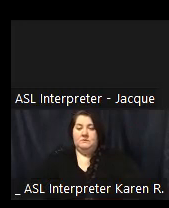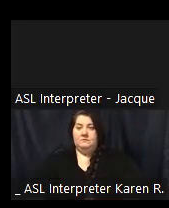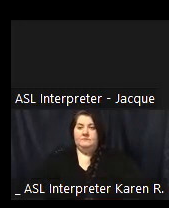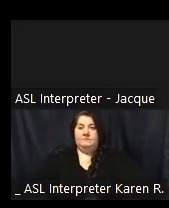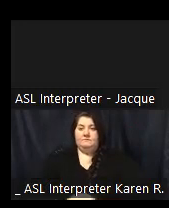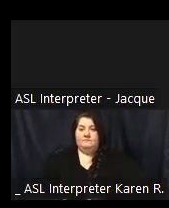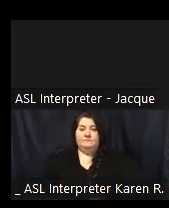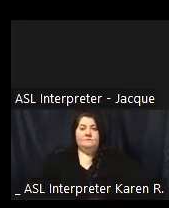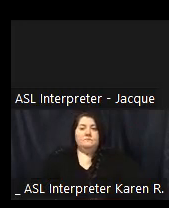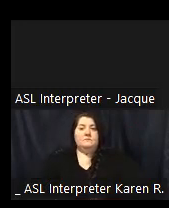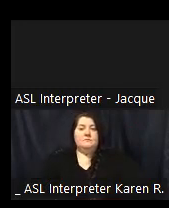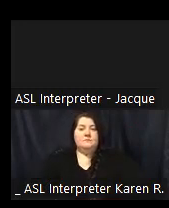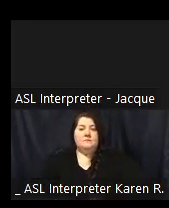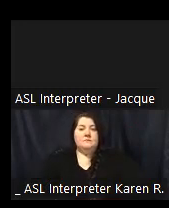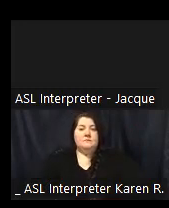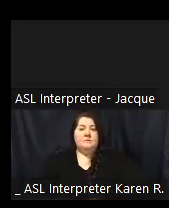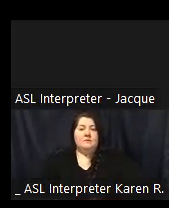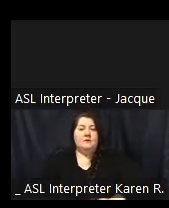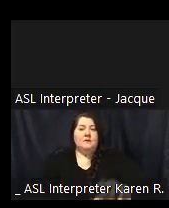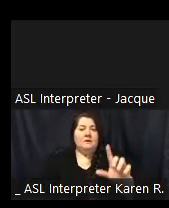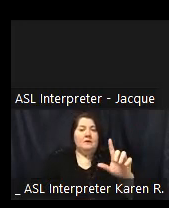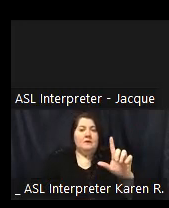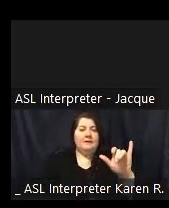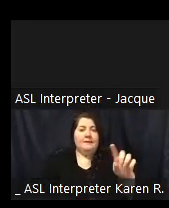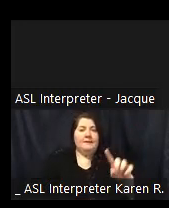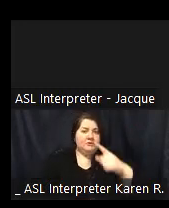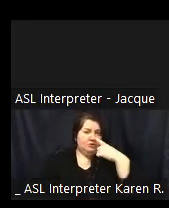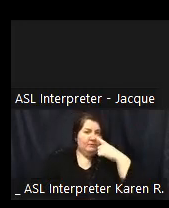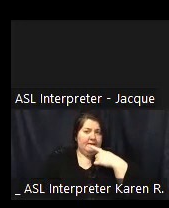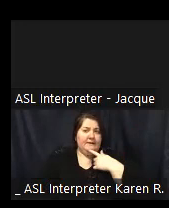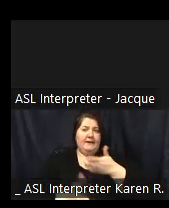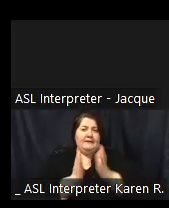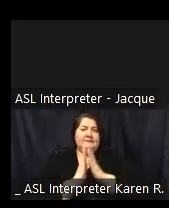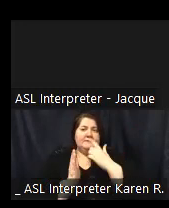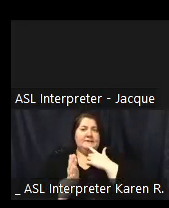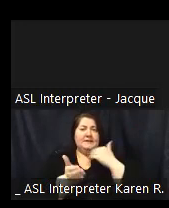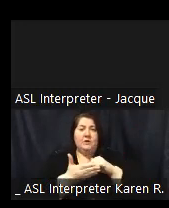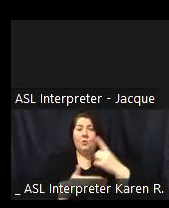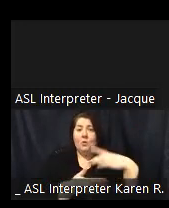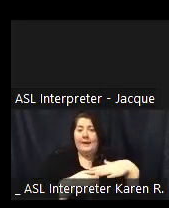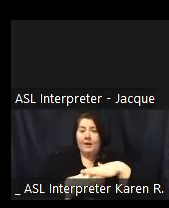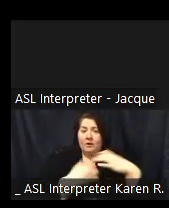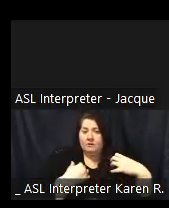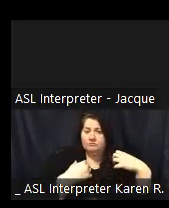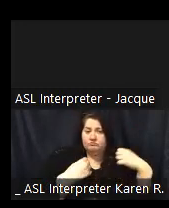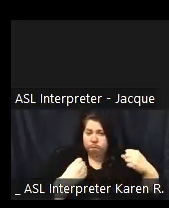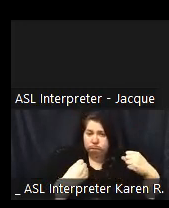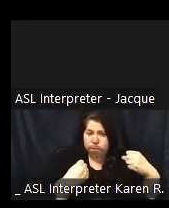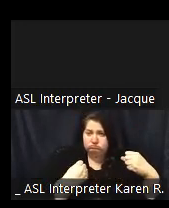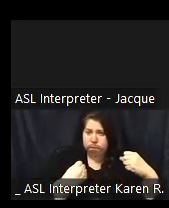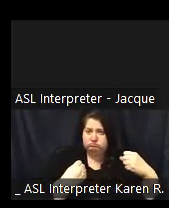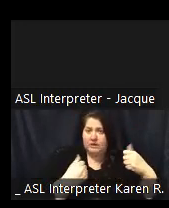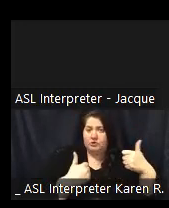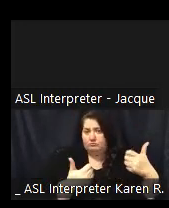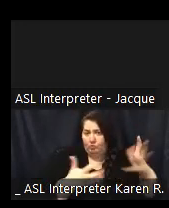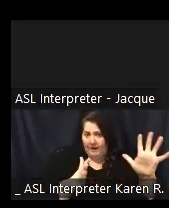This is Liz. Norma, can you repeat the prompt? One area to get stronger, and what was the other thing? Yes,